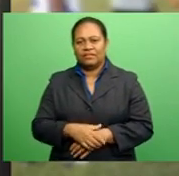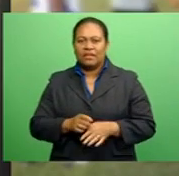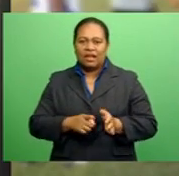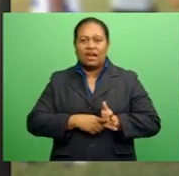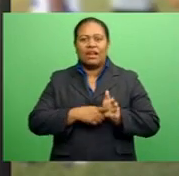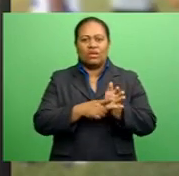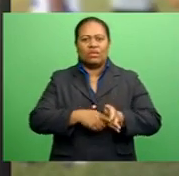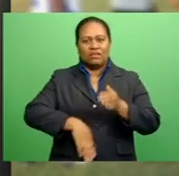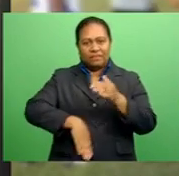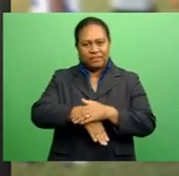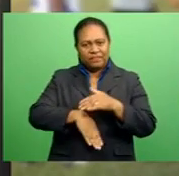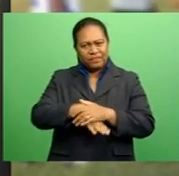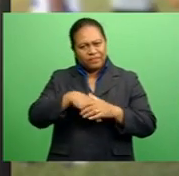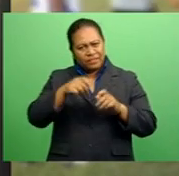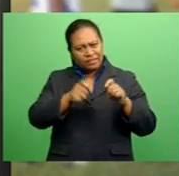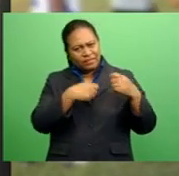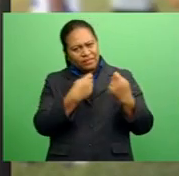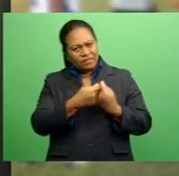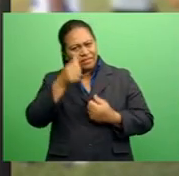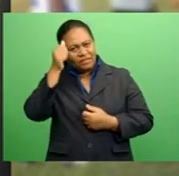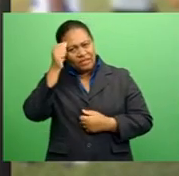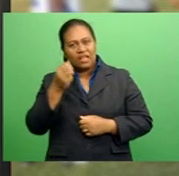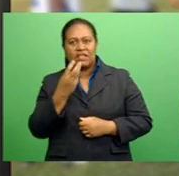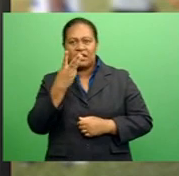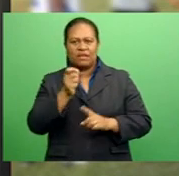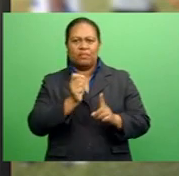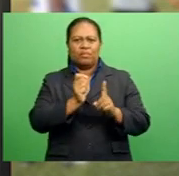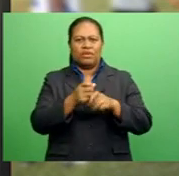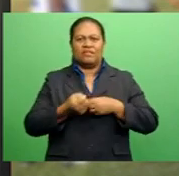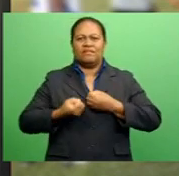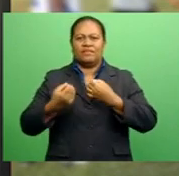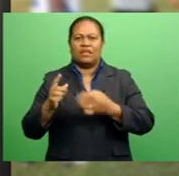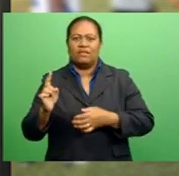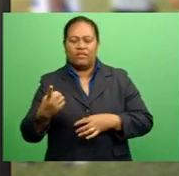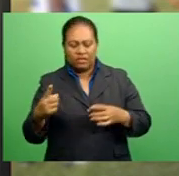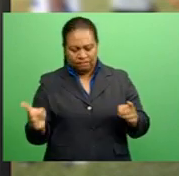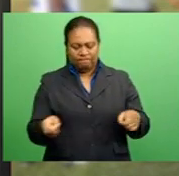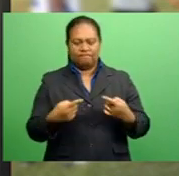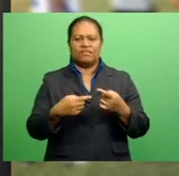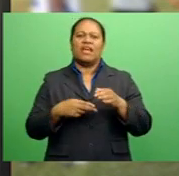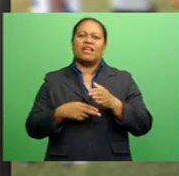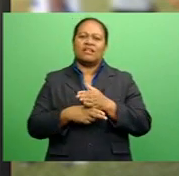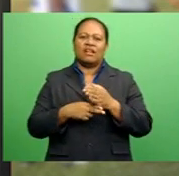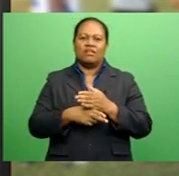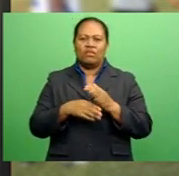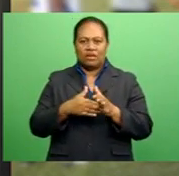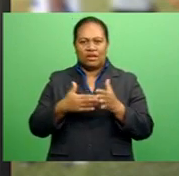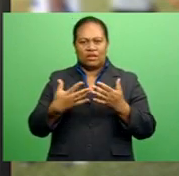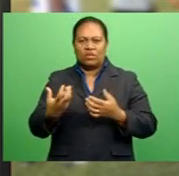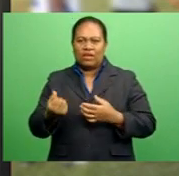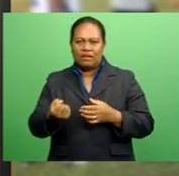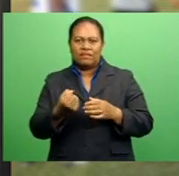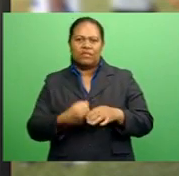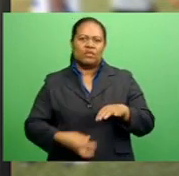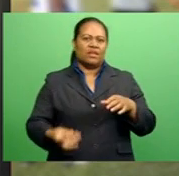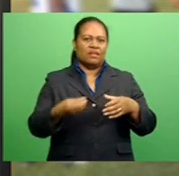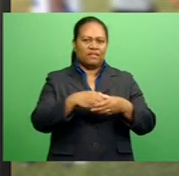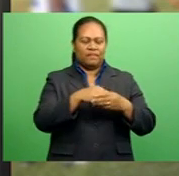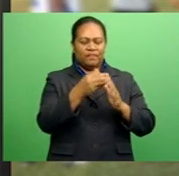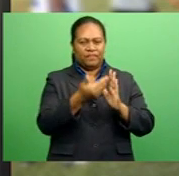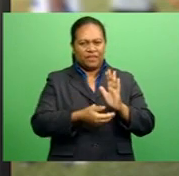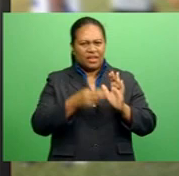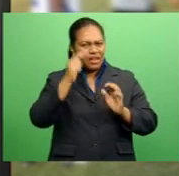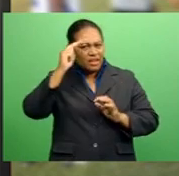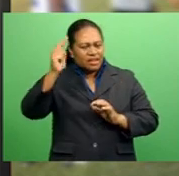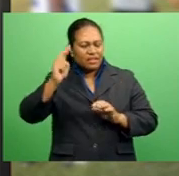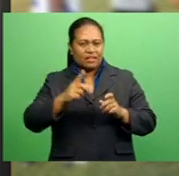Lautoka football team knows getting the 3 points on offer in the first match against Navua will set the pace for their National League campaign. The